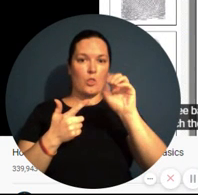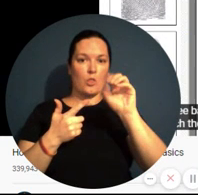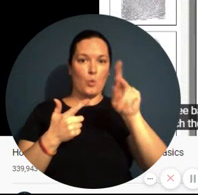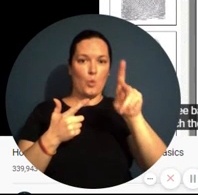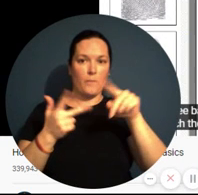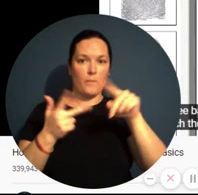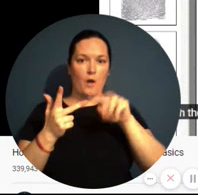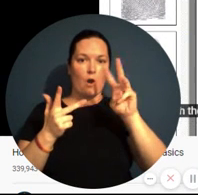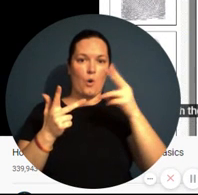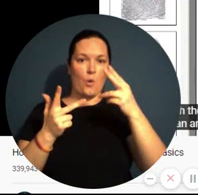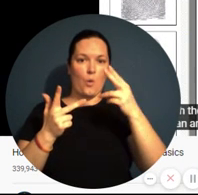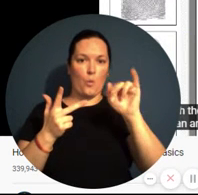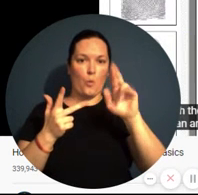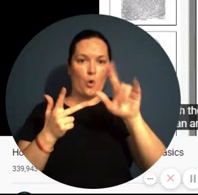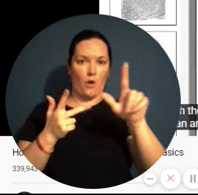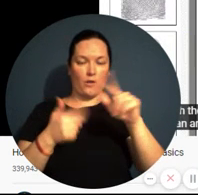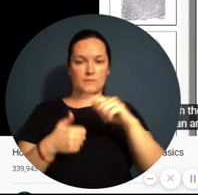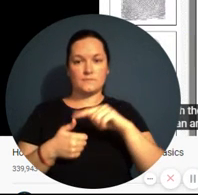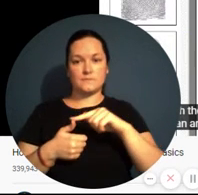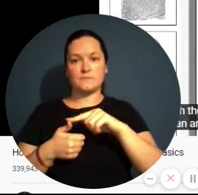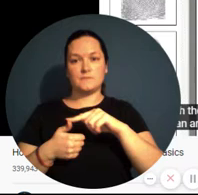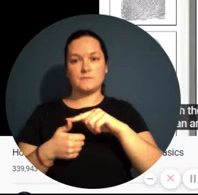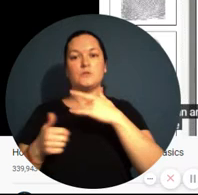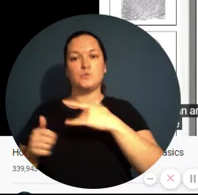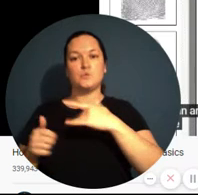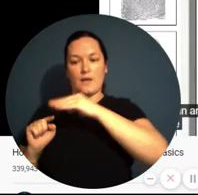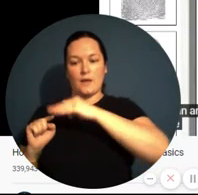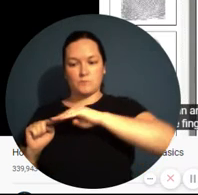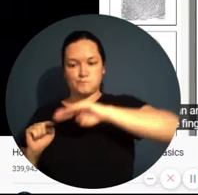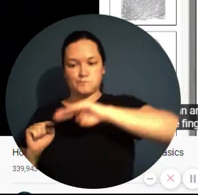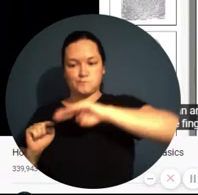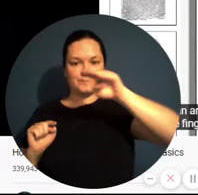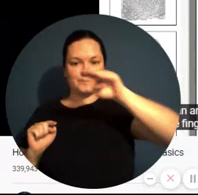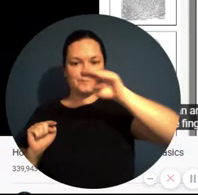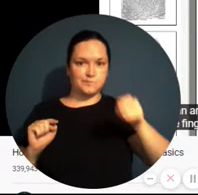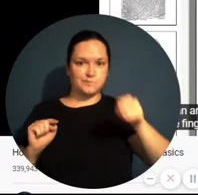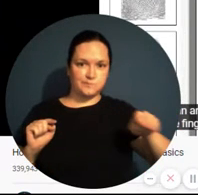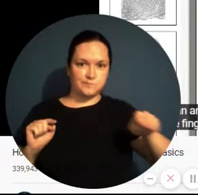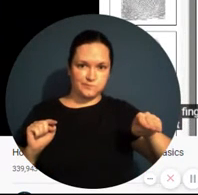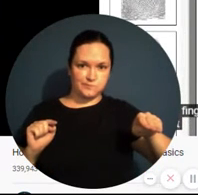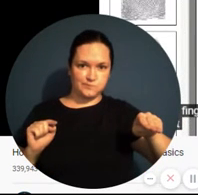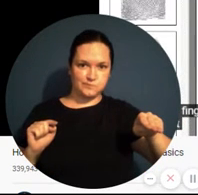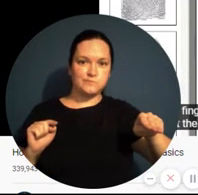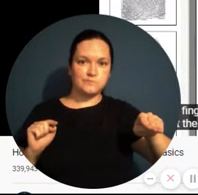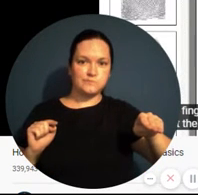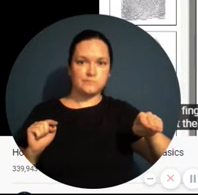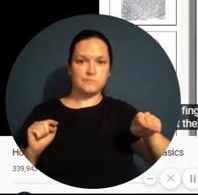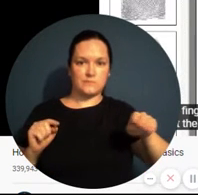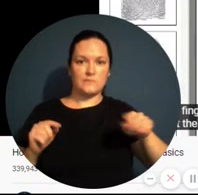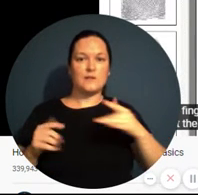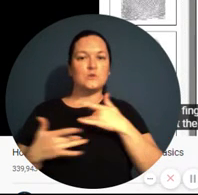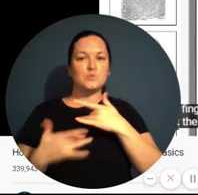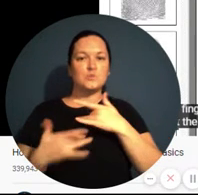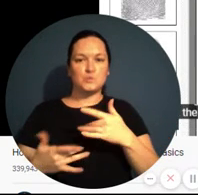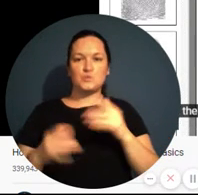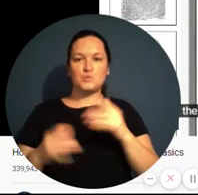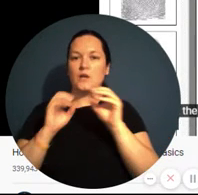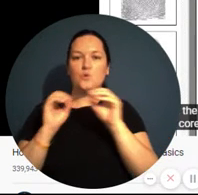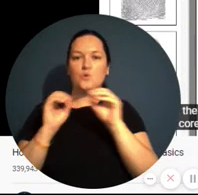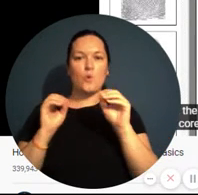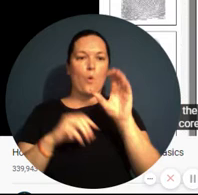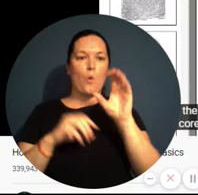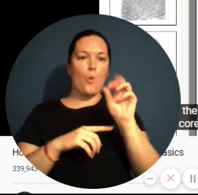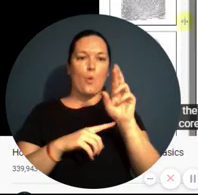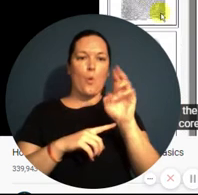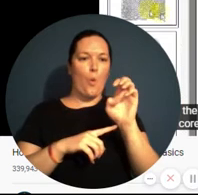The ridges in an arch pattern start on one side of the finger, rise in the middle, and exit out the opposite side. There are usually no chords or